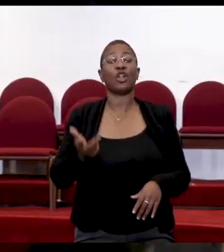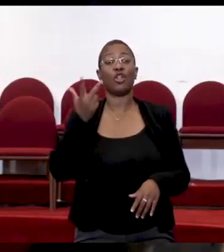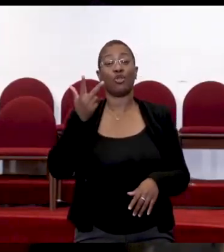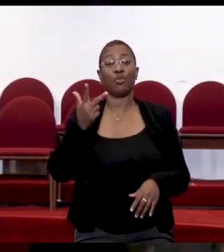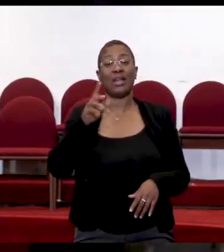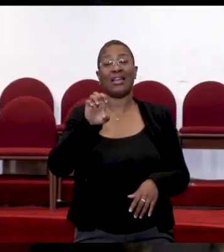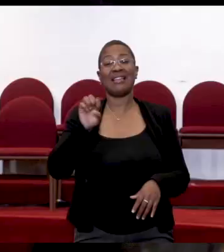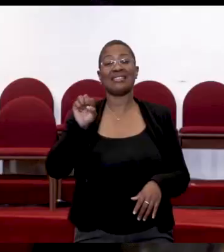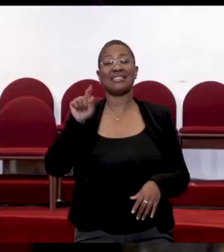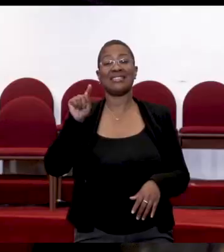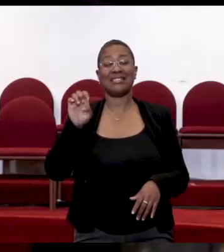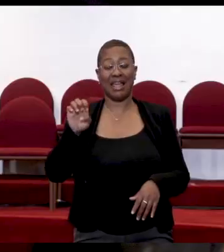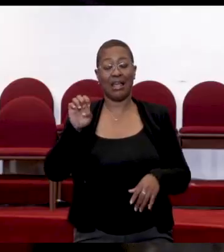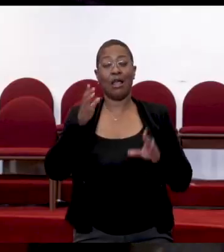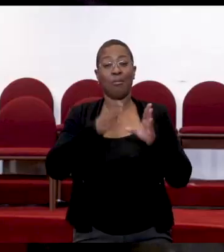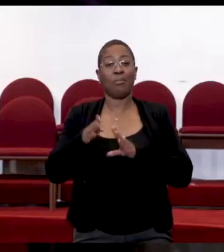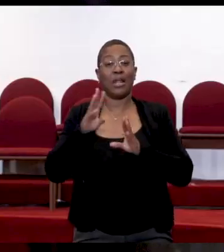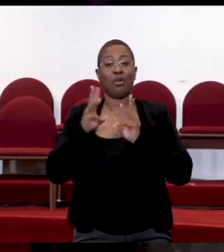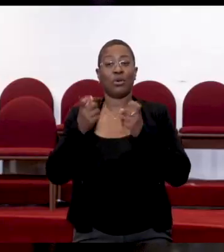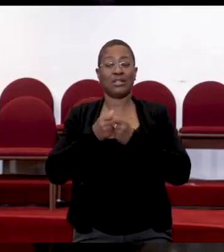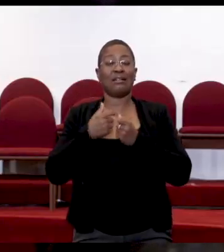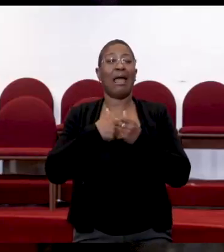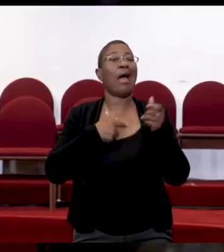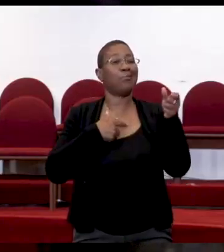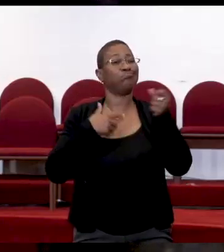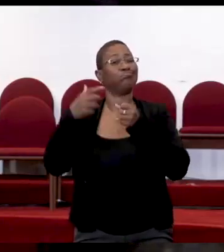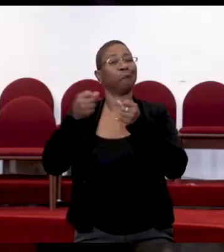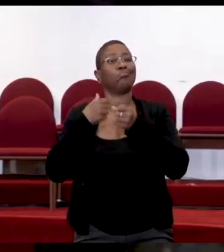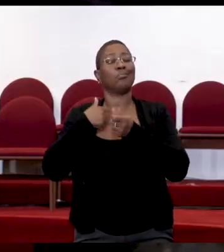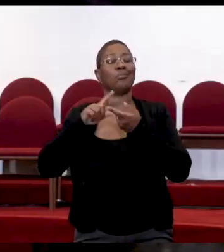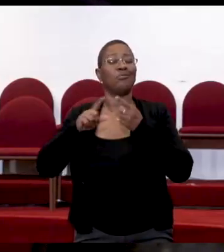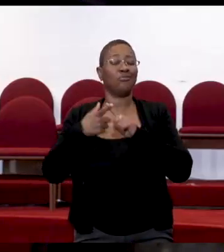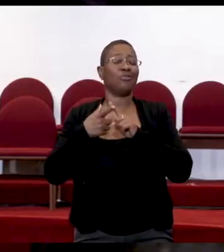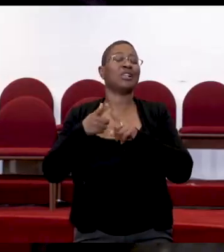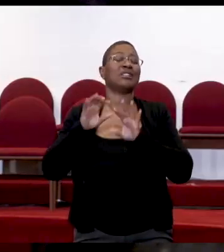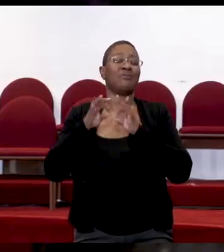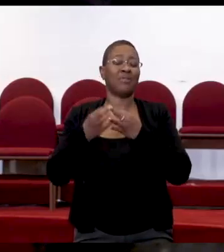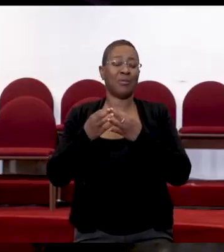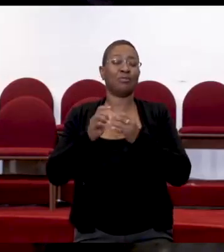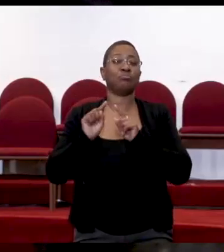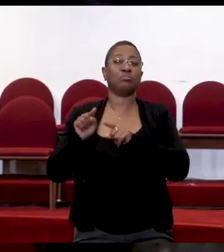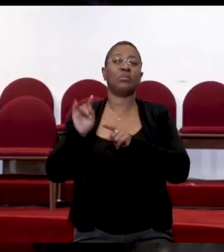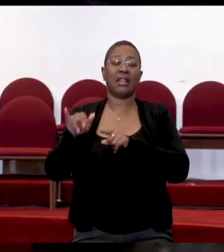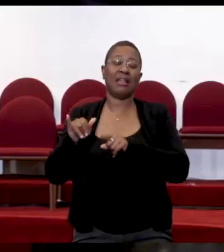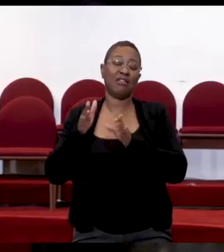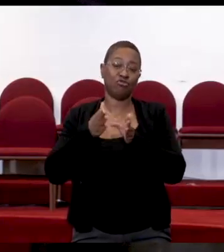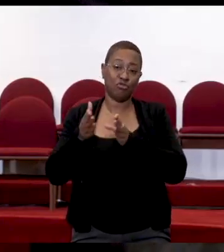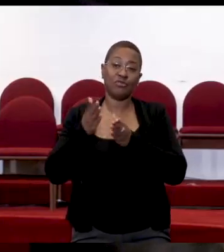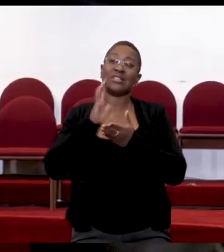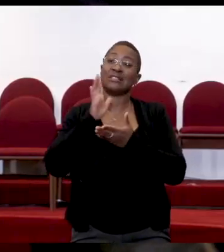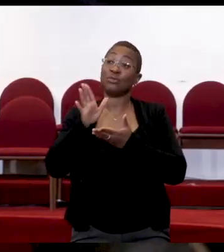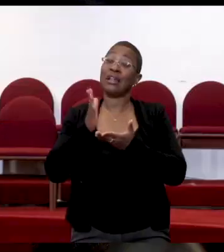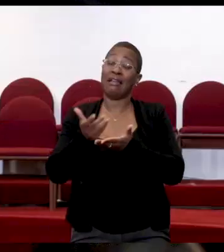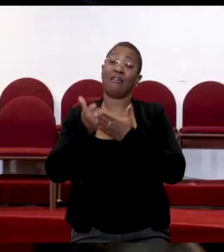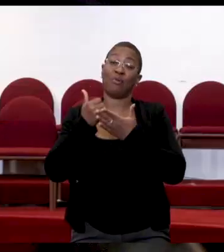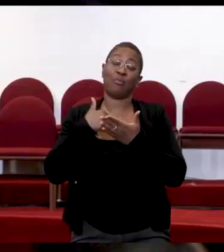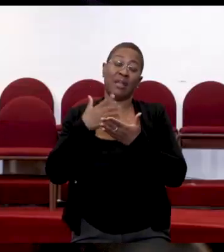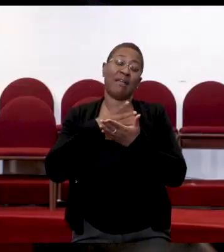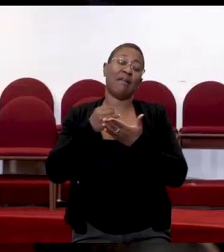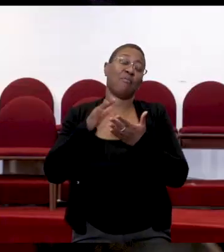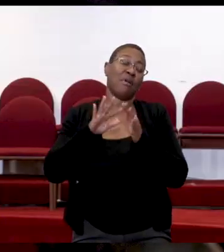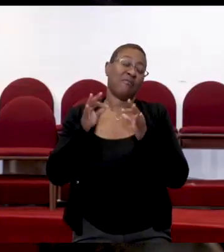and friends to participate in that particular service, and it's been very helpful to them and myself. But my